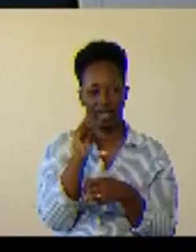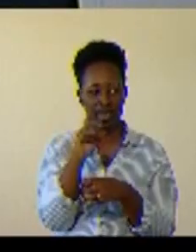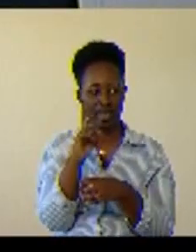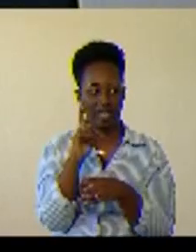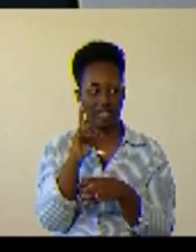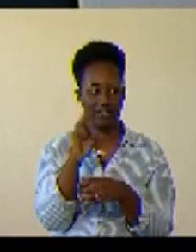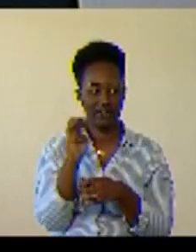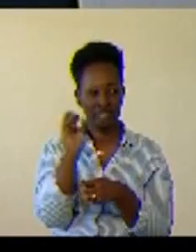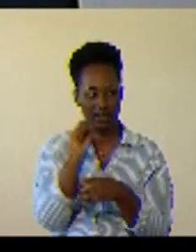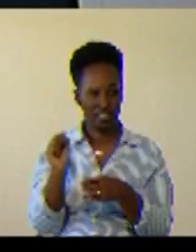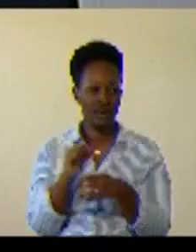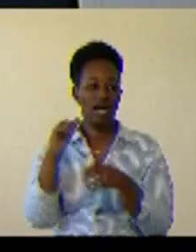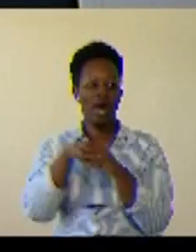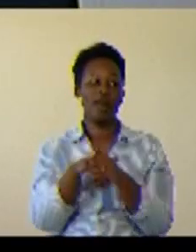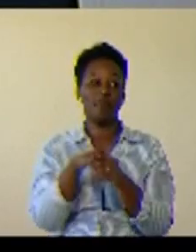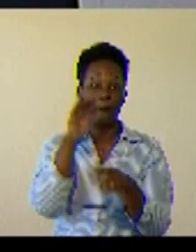within glucose